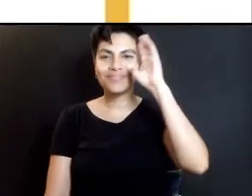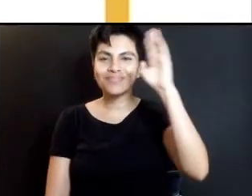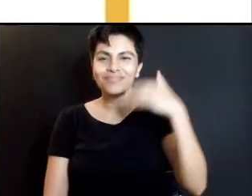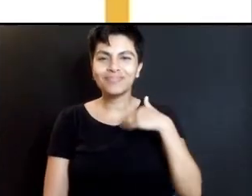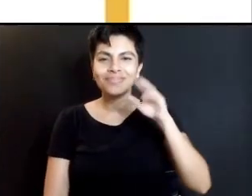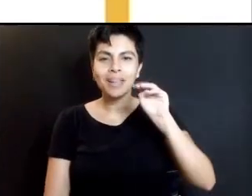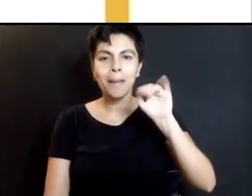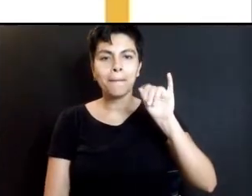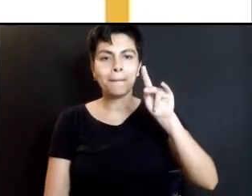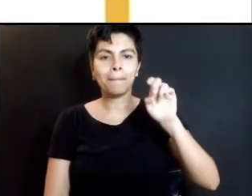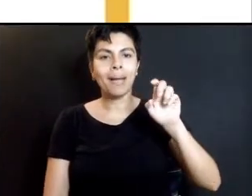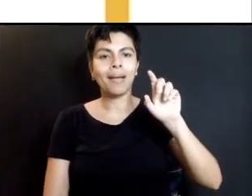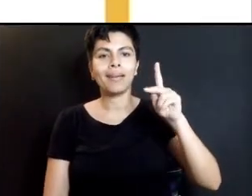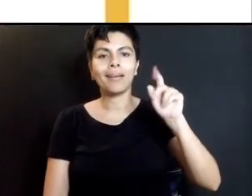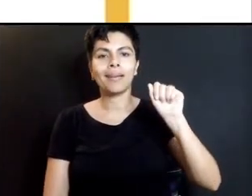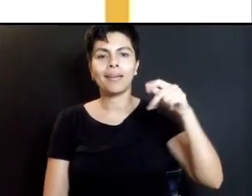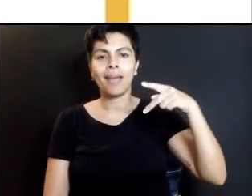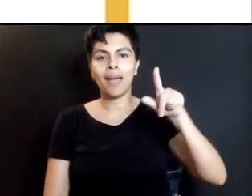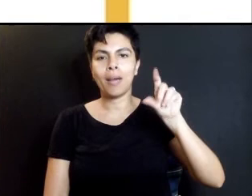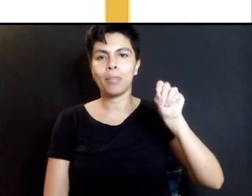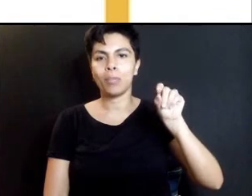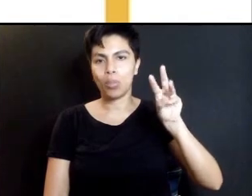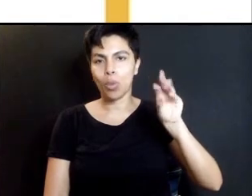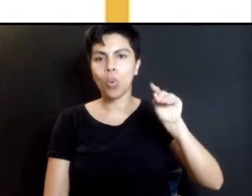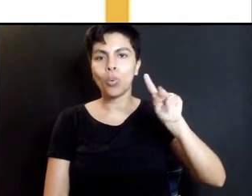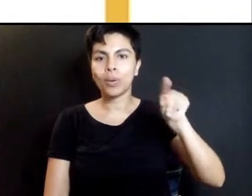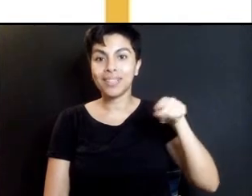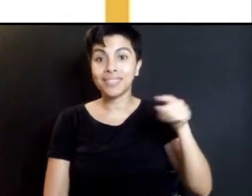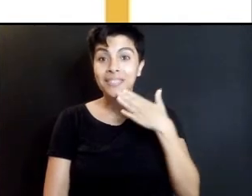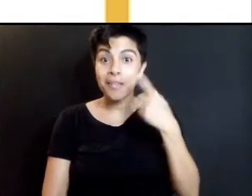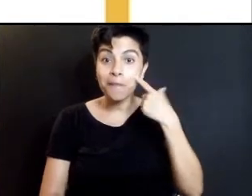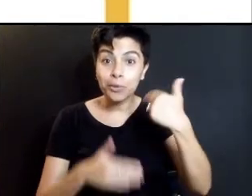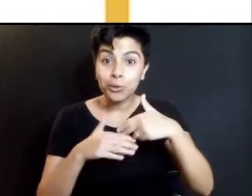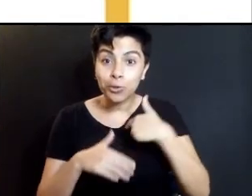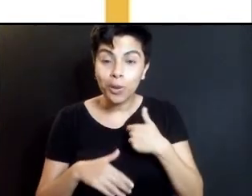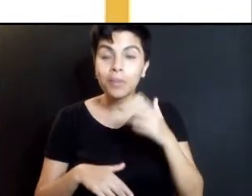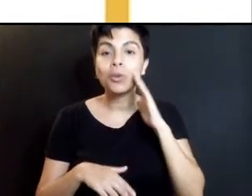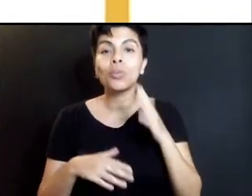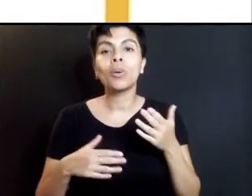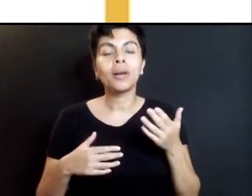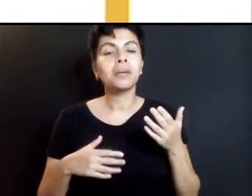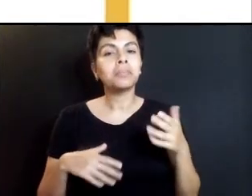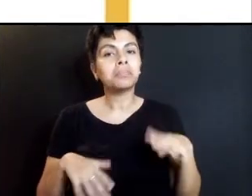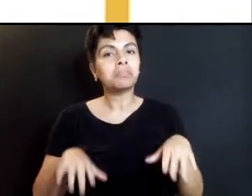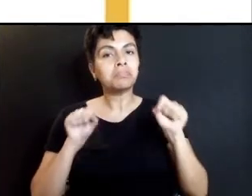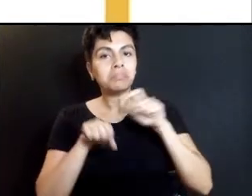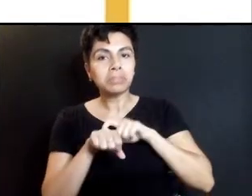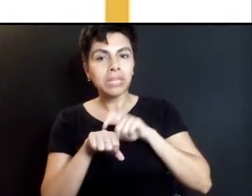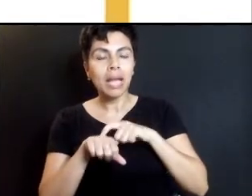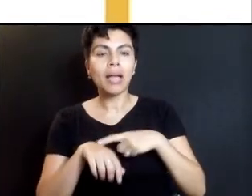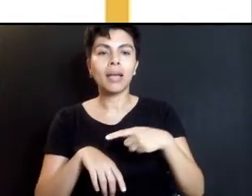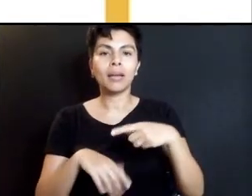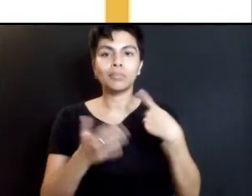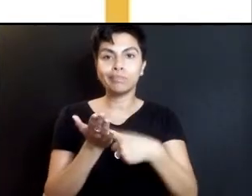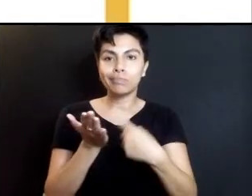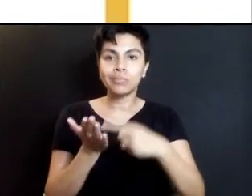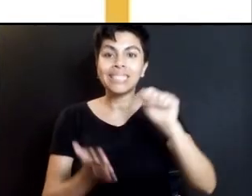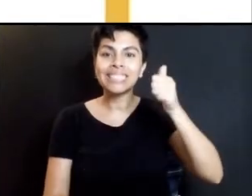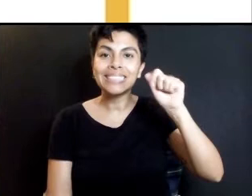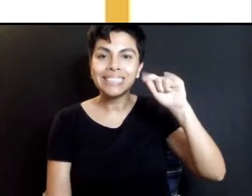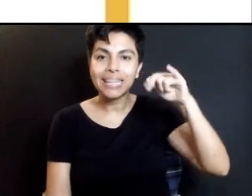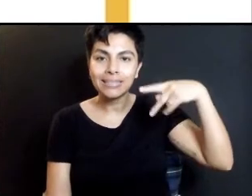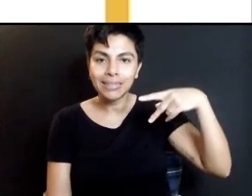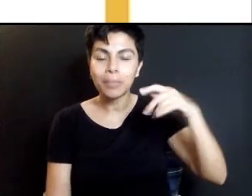Hello, I'm Matt Kaplowitz. Thanks for joining me. We're going to spend a few minutes going through 10 tips for reading